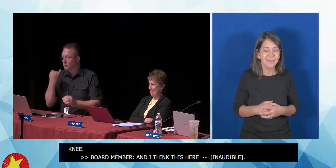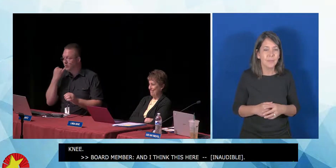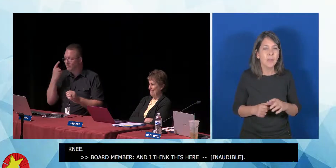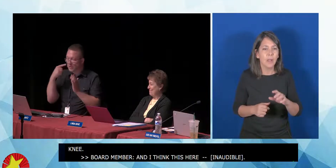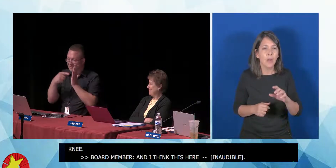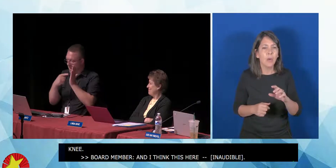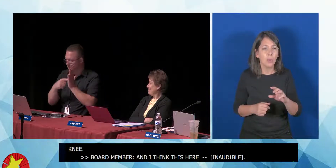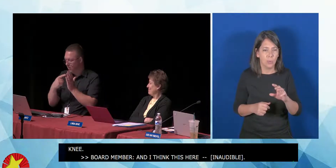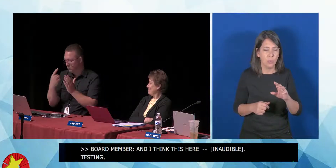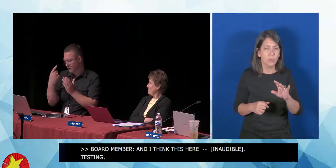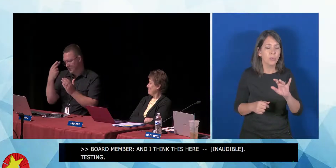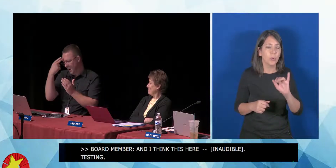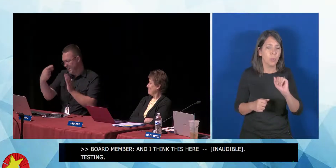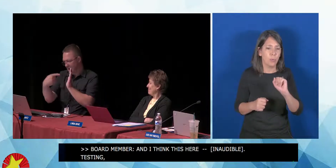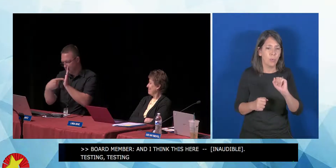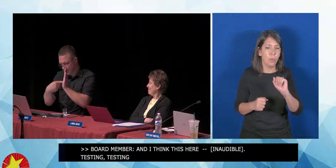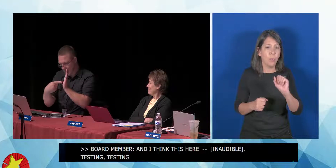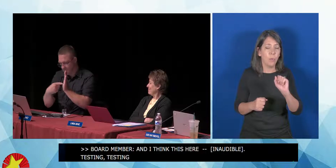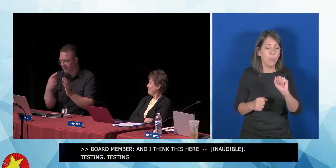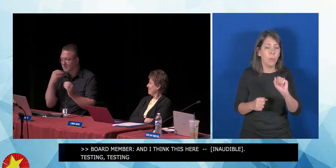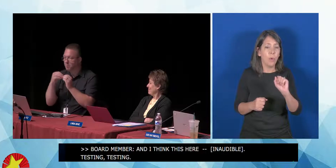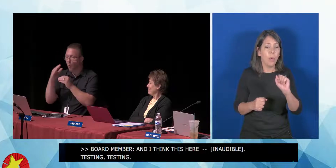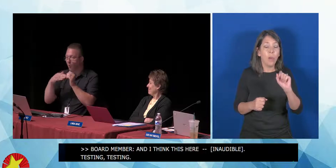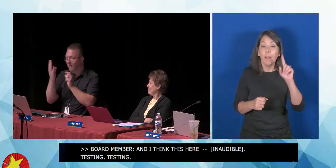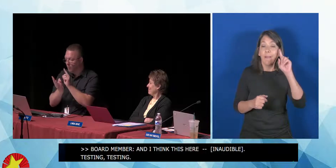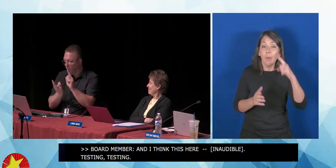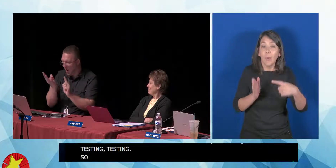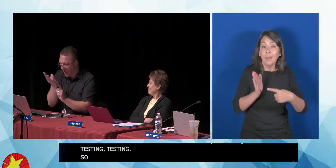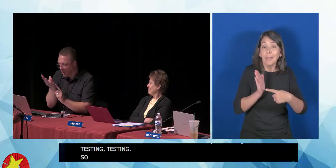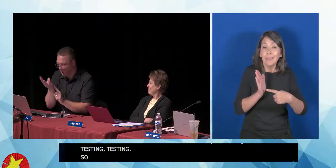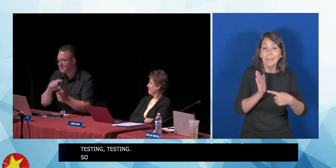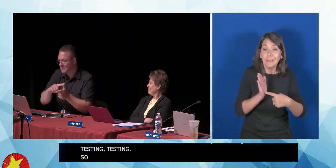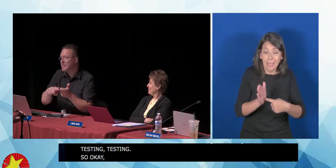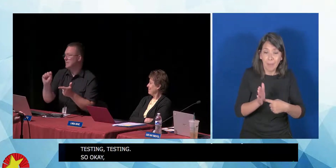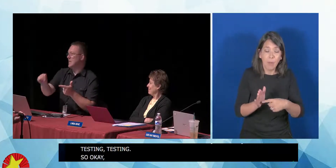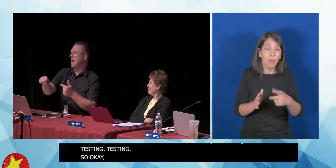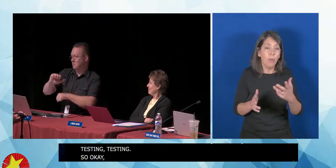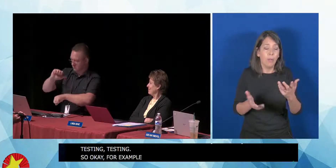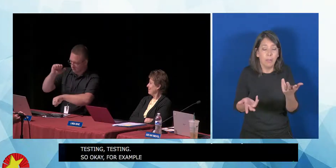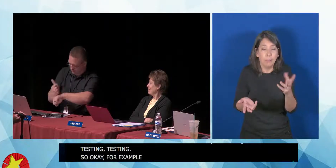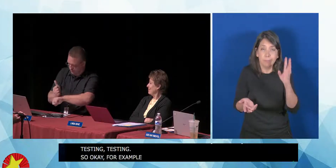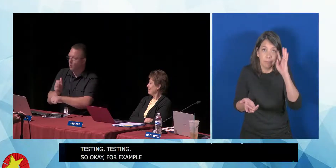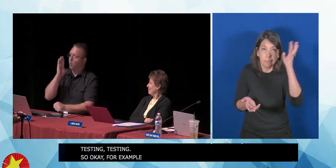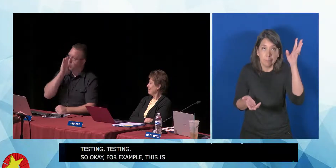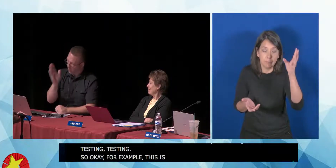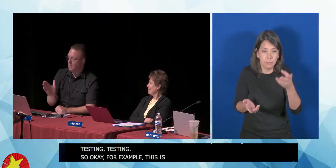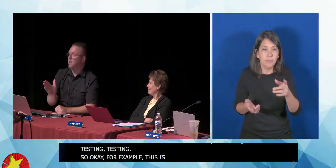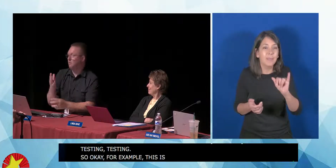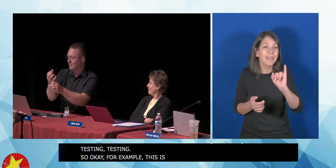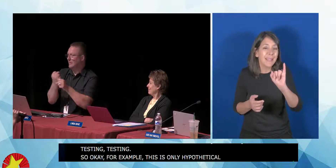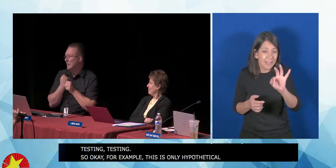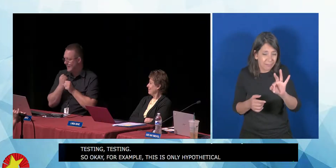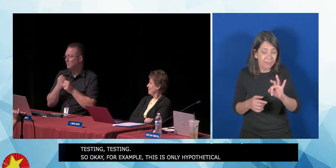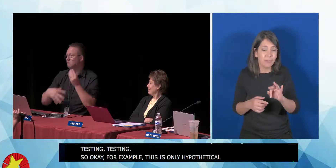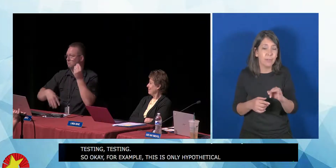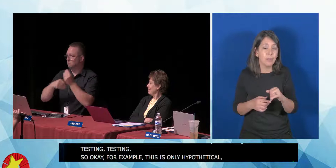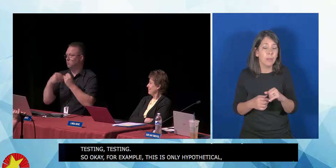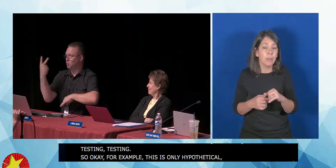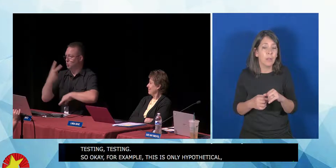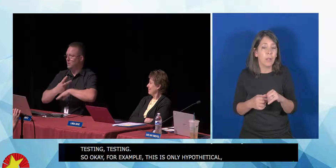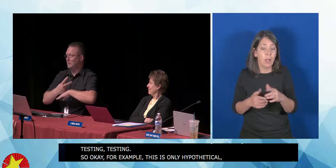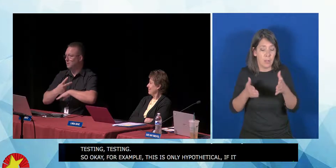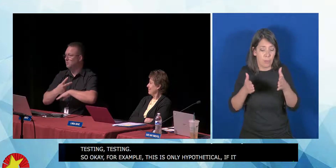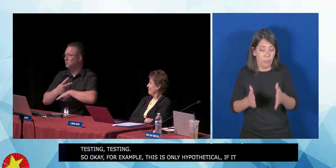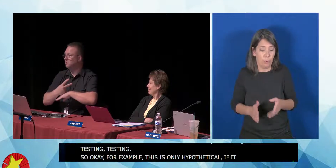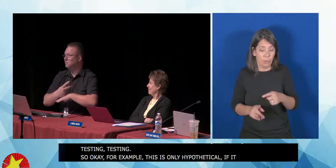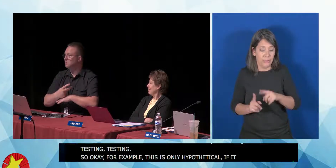Okay, so for example, this is only a hypothetical. If it is if someone is going